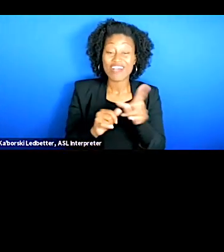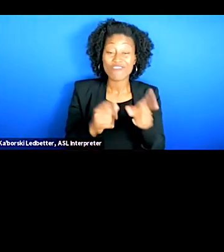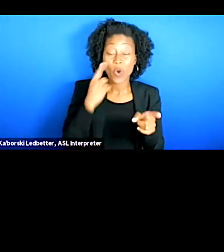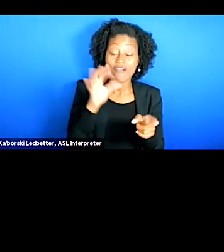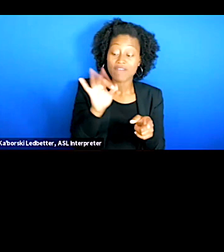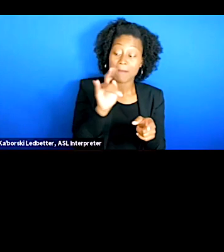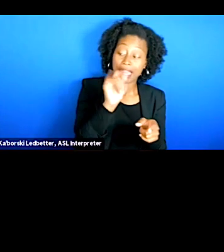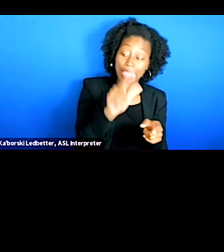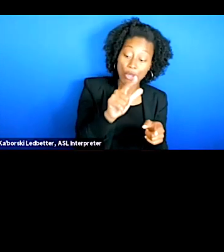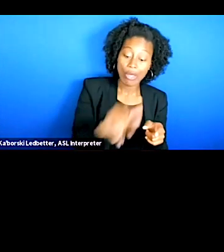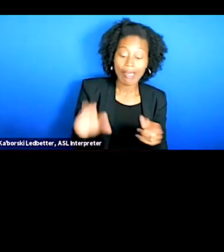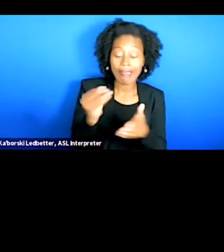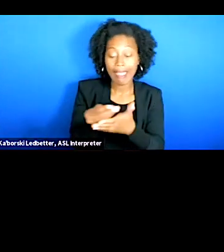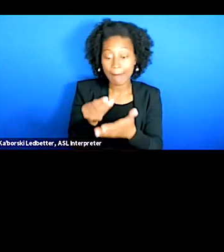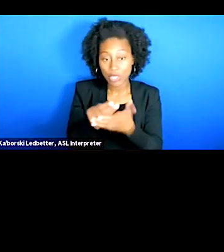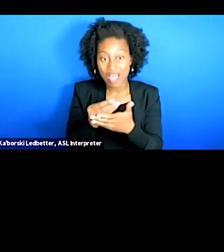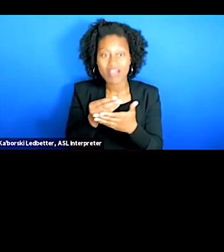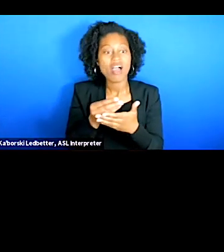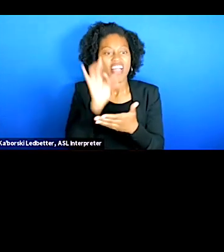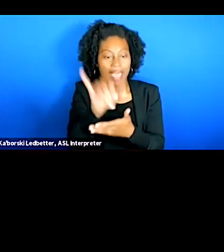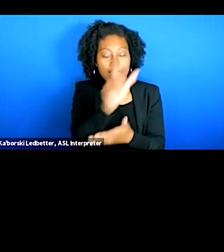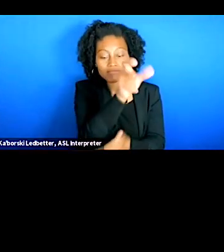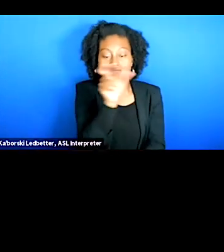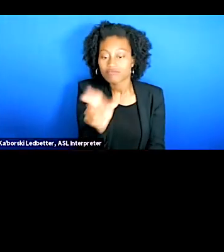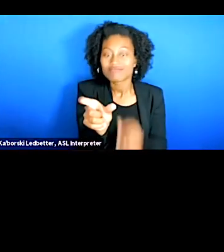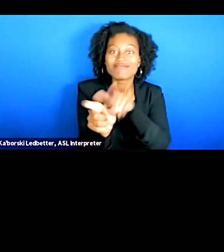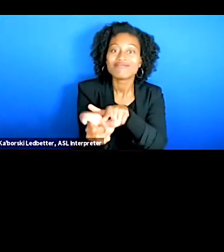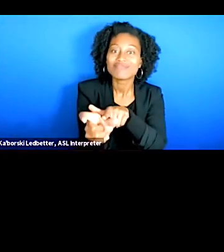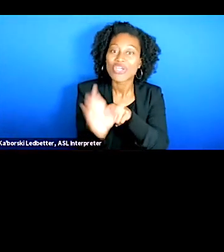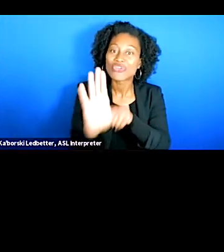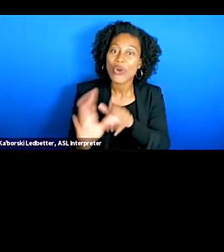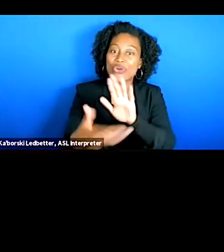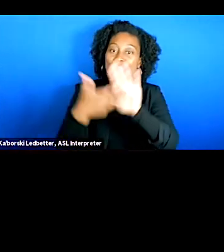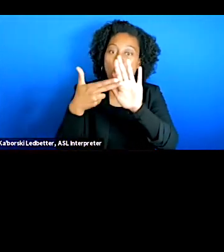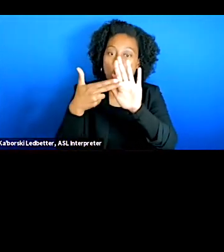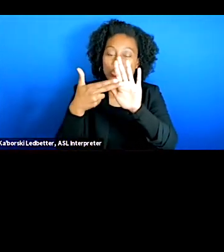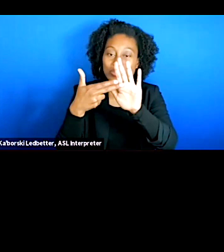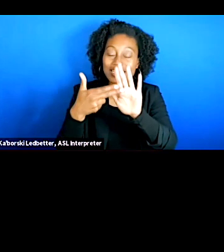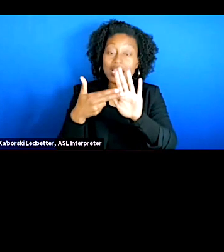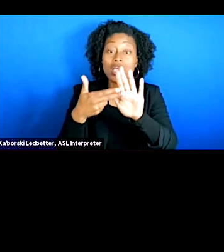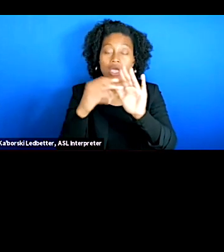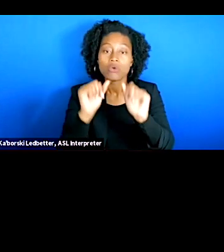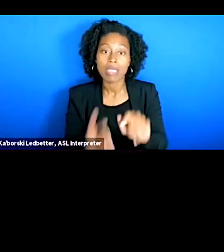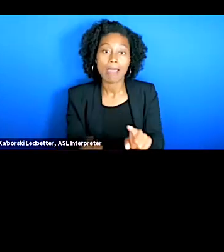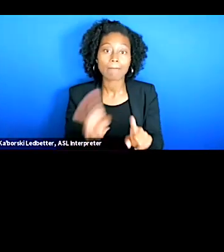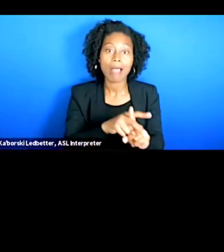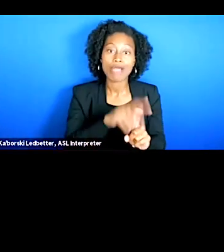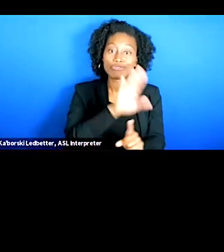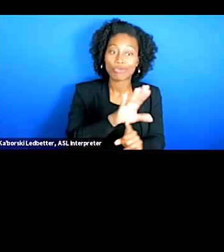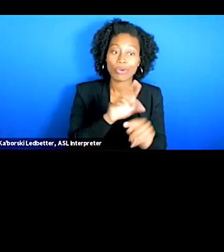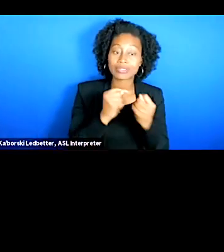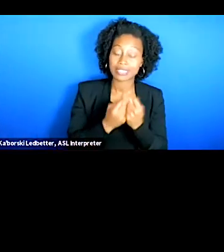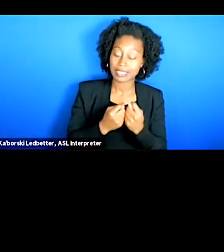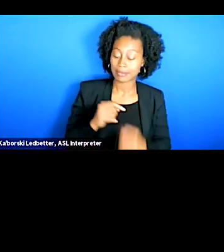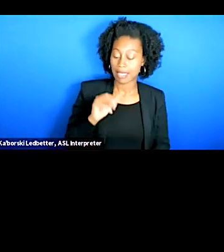capital becomes the code with which you code your own literature. Here, it applies to a piece in our team's